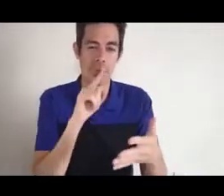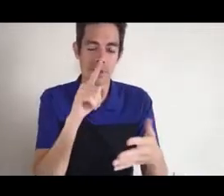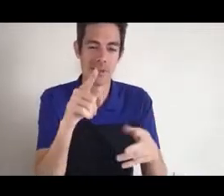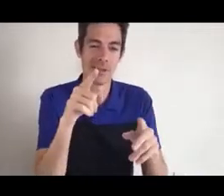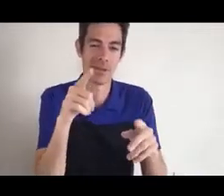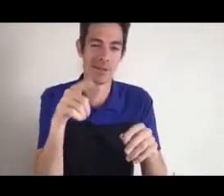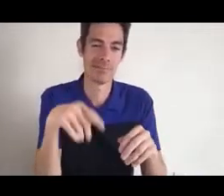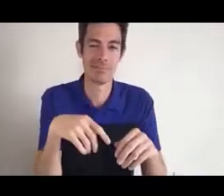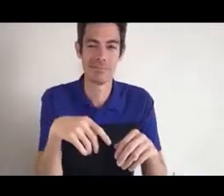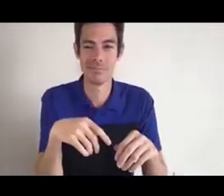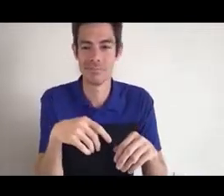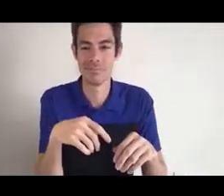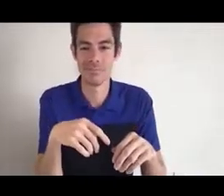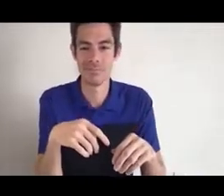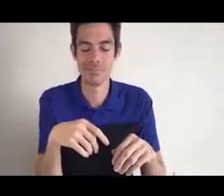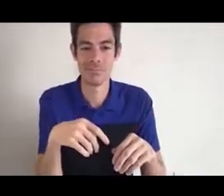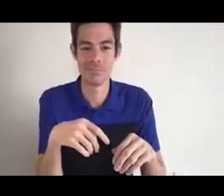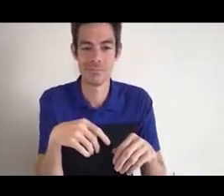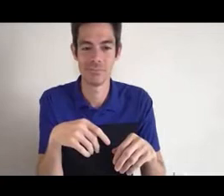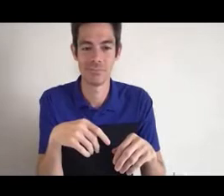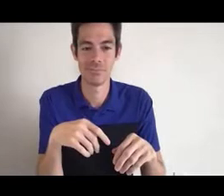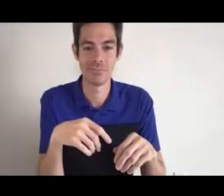So another example,